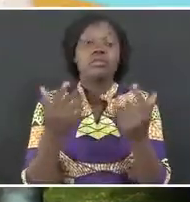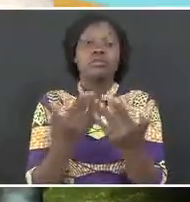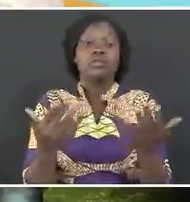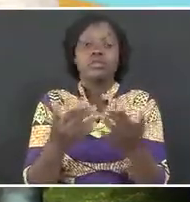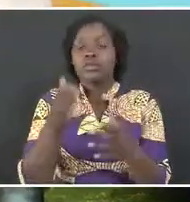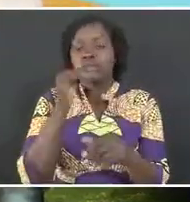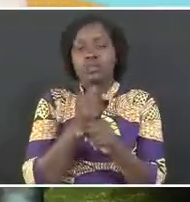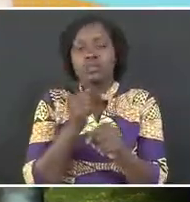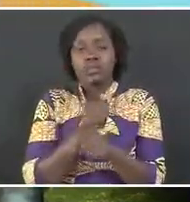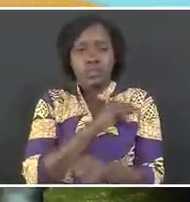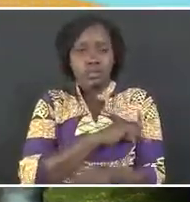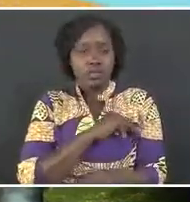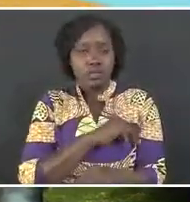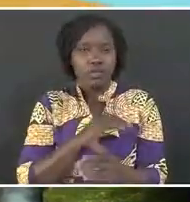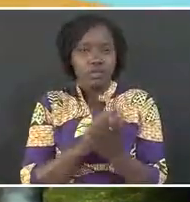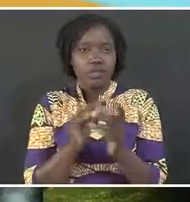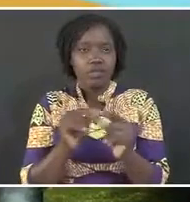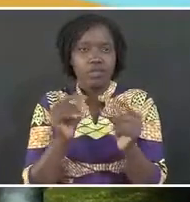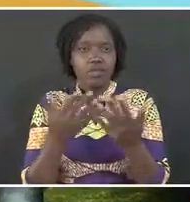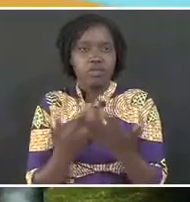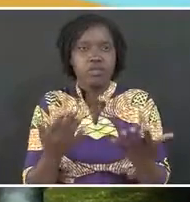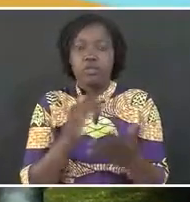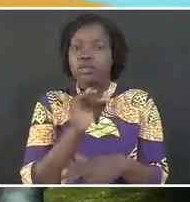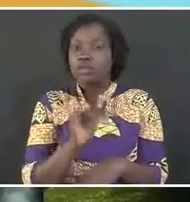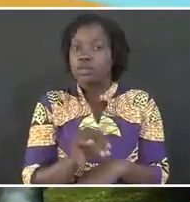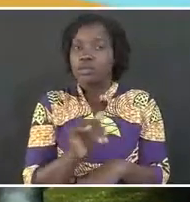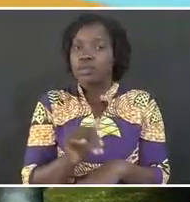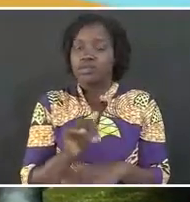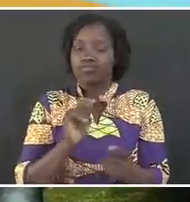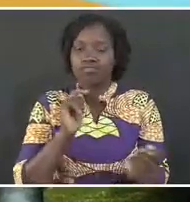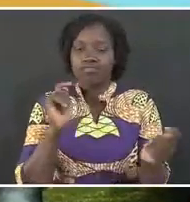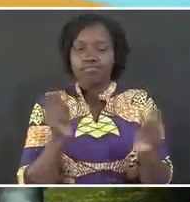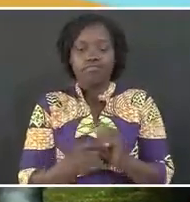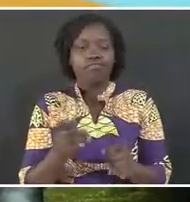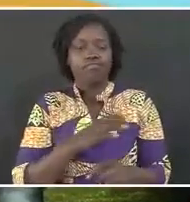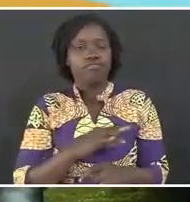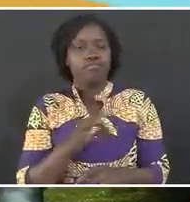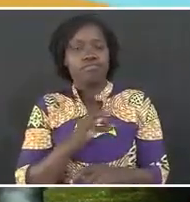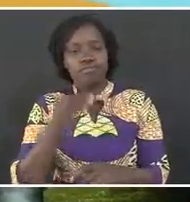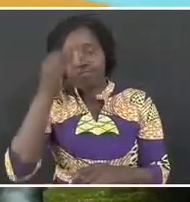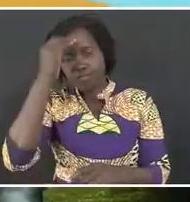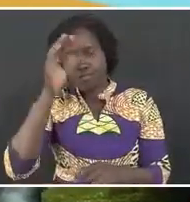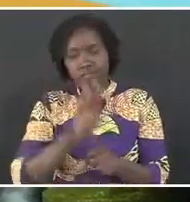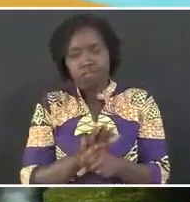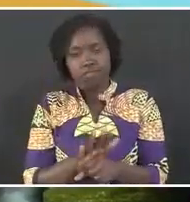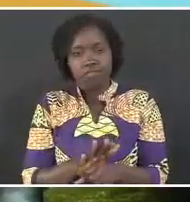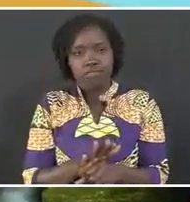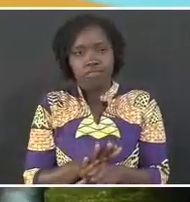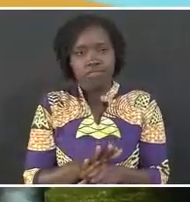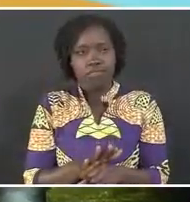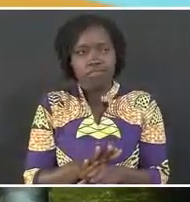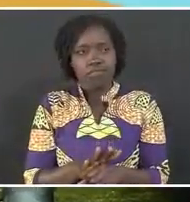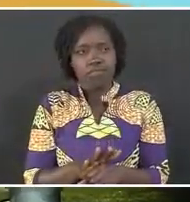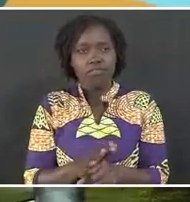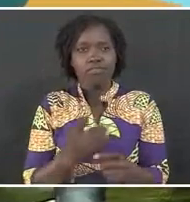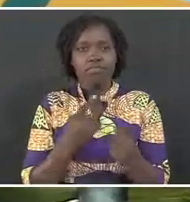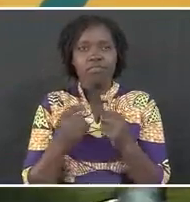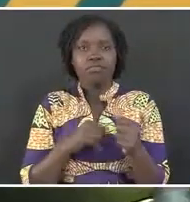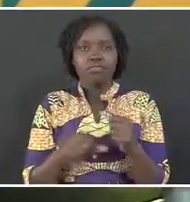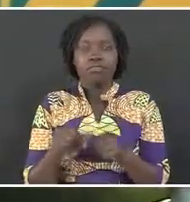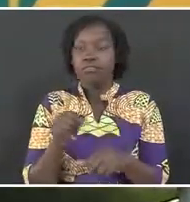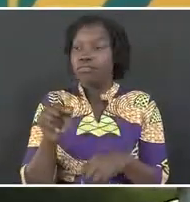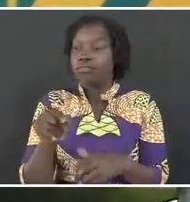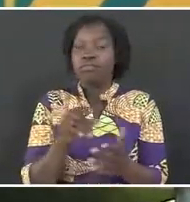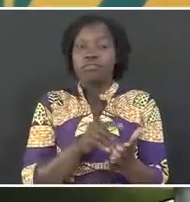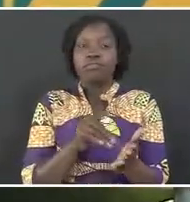in missions. And the greatest thing is that he converts soul for the kingdom. We've just talked about that